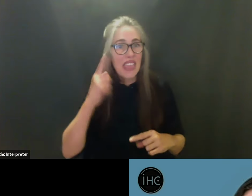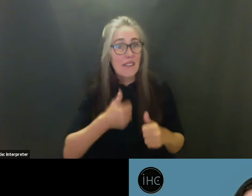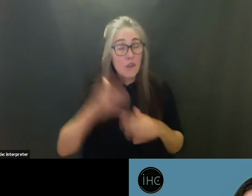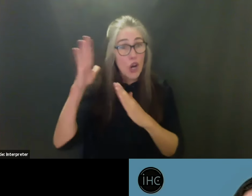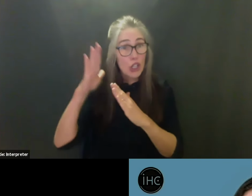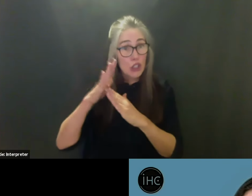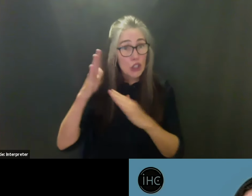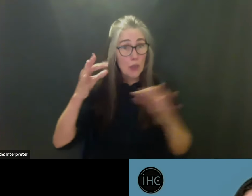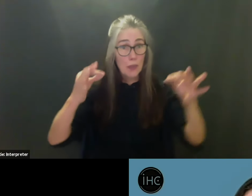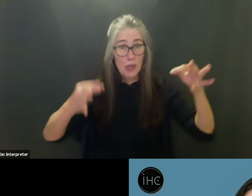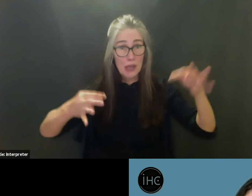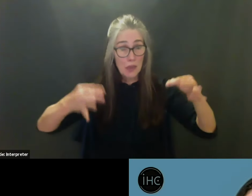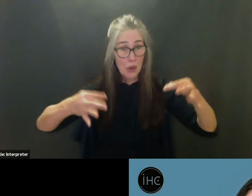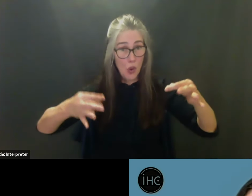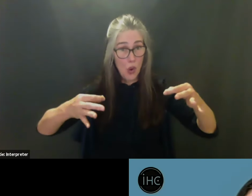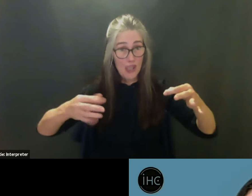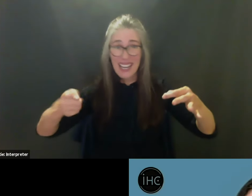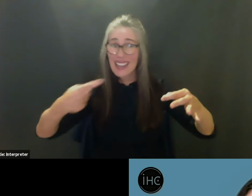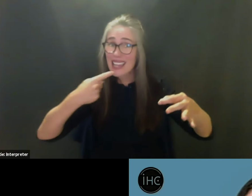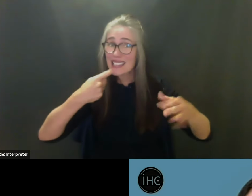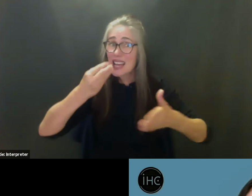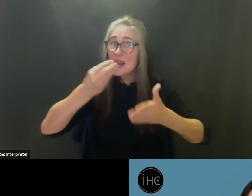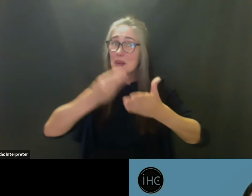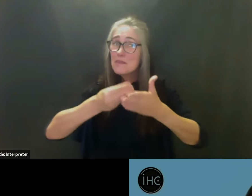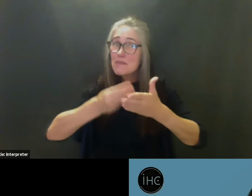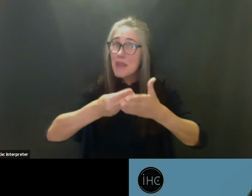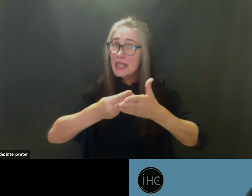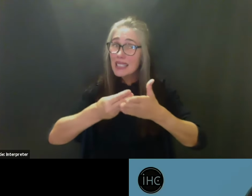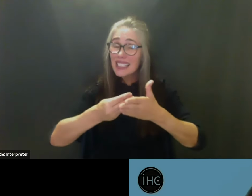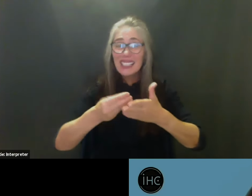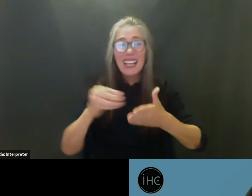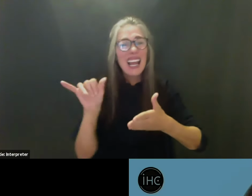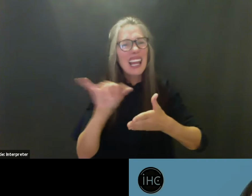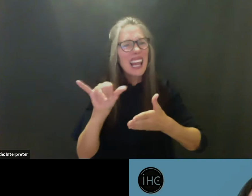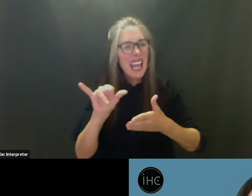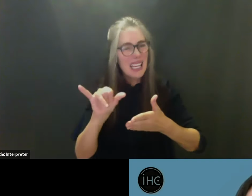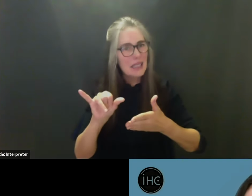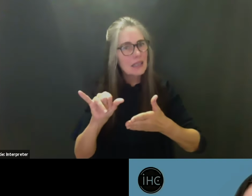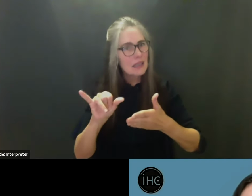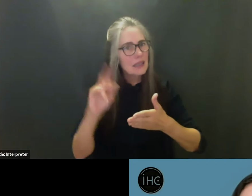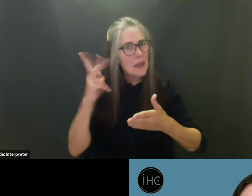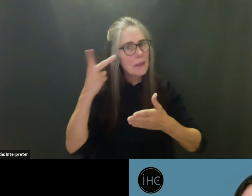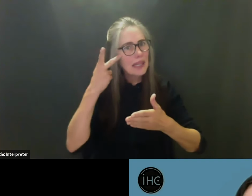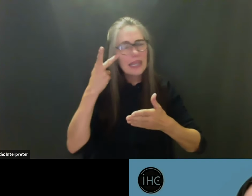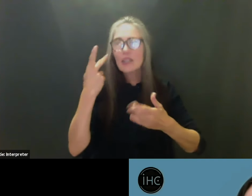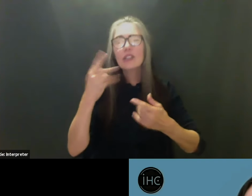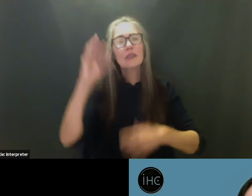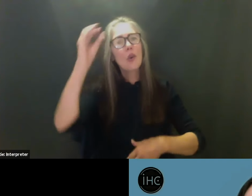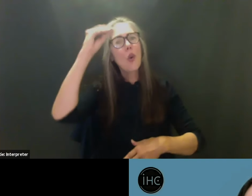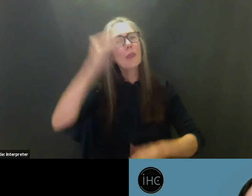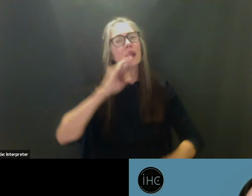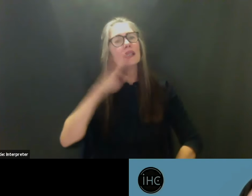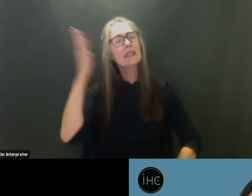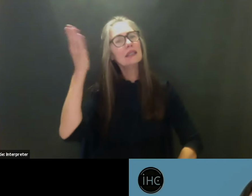said that money is akin to speech in different ways, political speech. So it's way before Citizens United. That's the